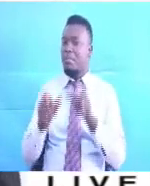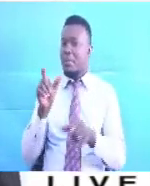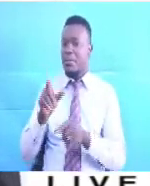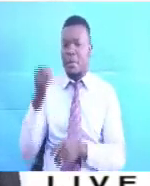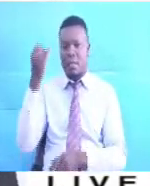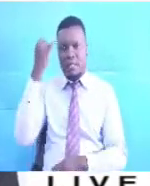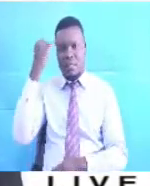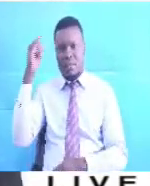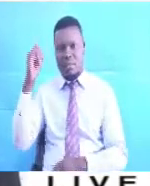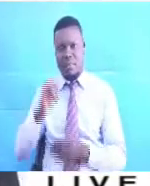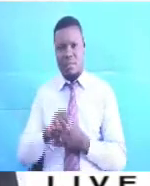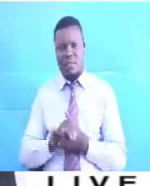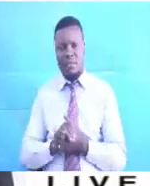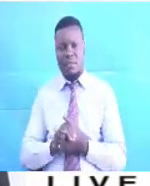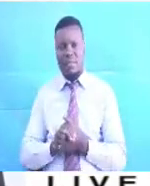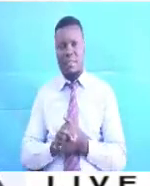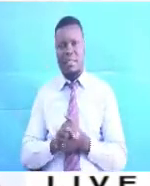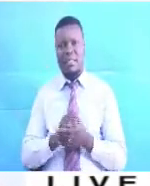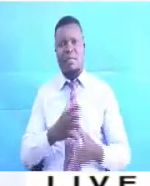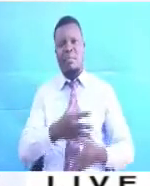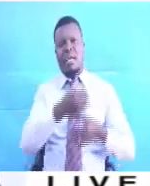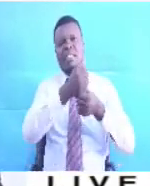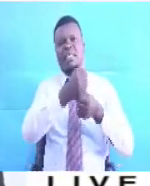our layman language is budget cuts.